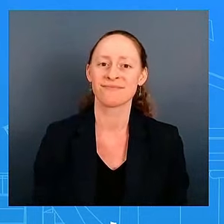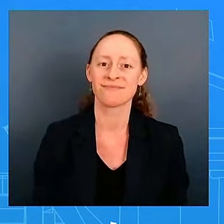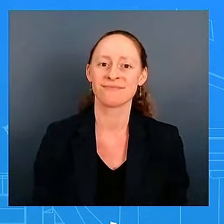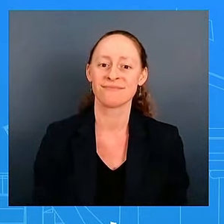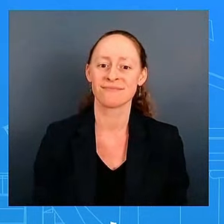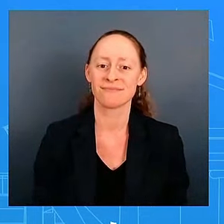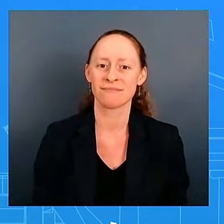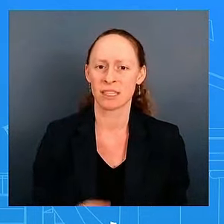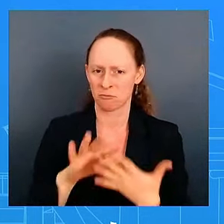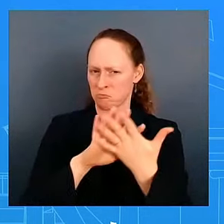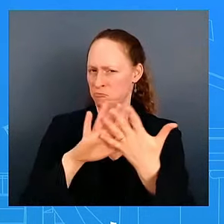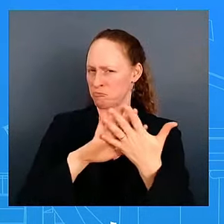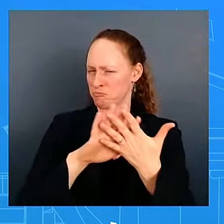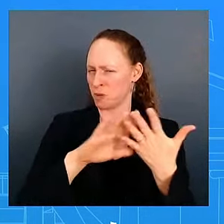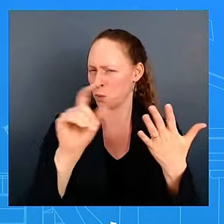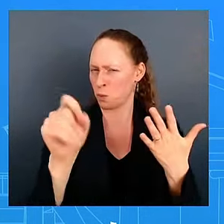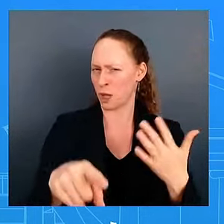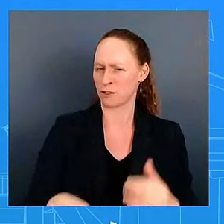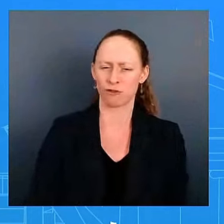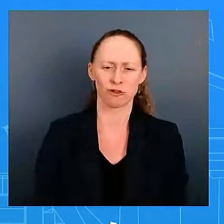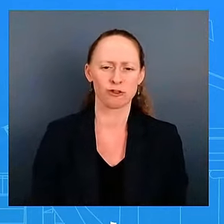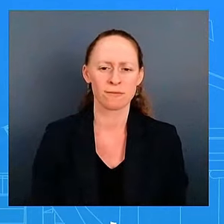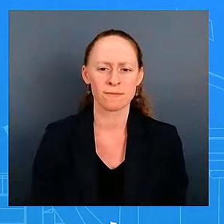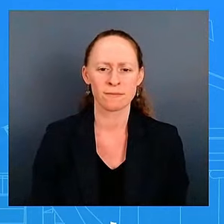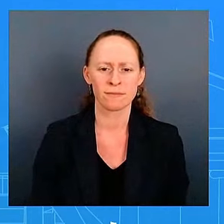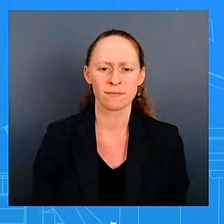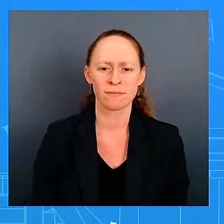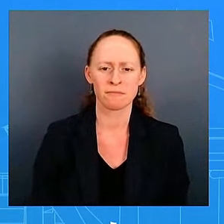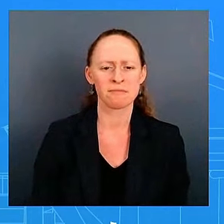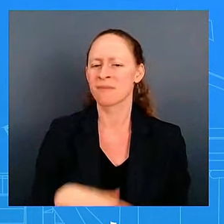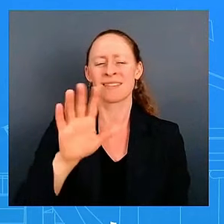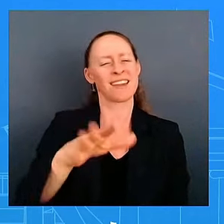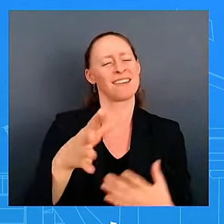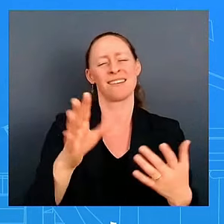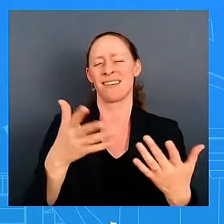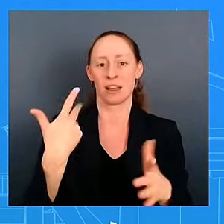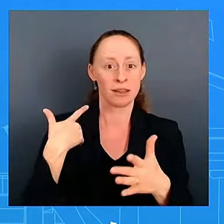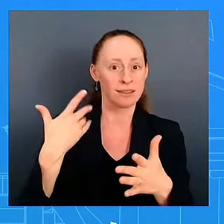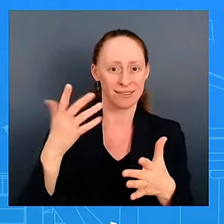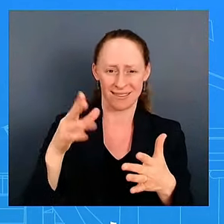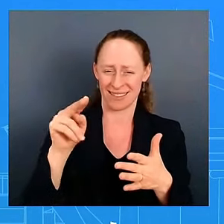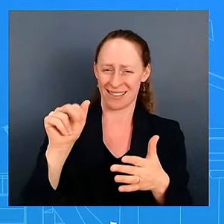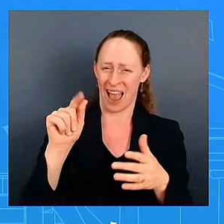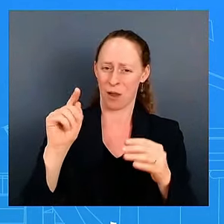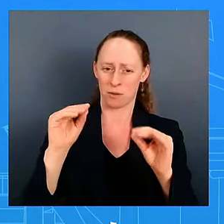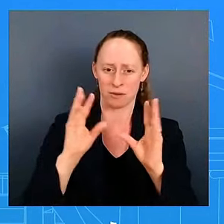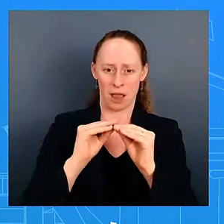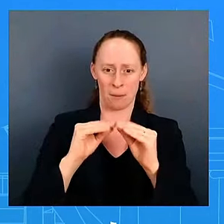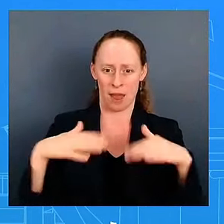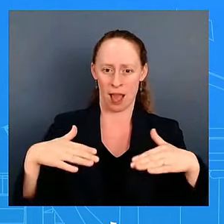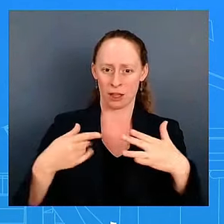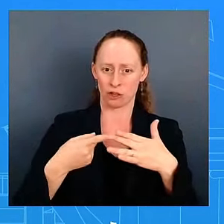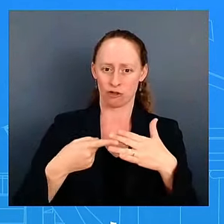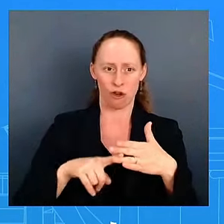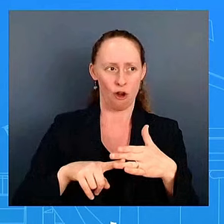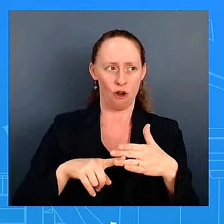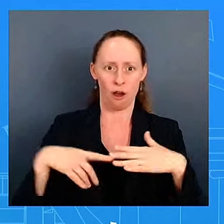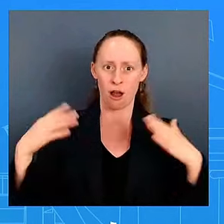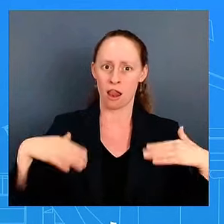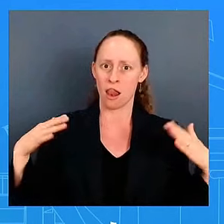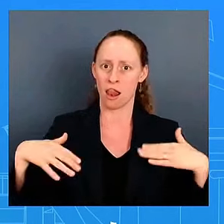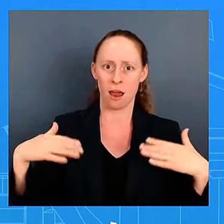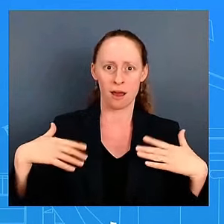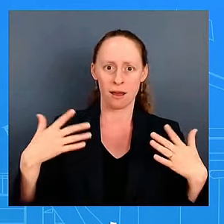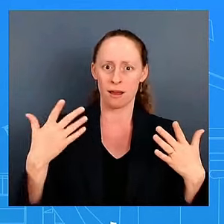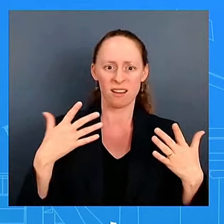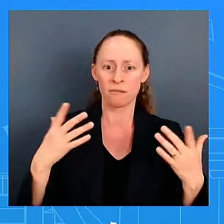I'm not going to get ahead of the summit. We're going to have many conversations, many meetings here. I just want to be super mindful. You also asked